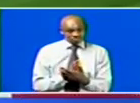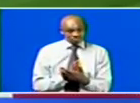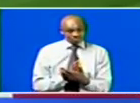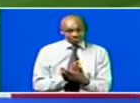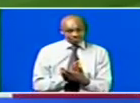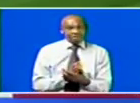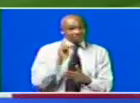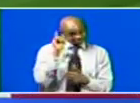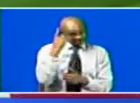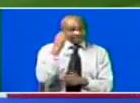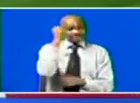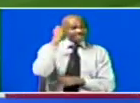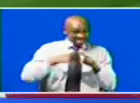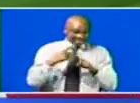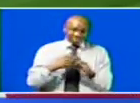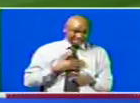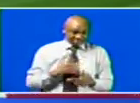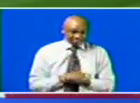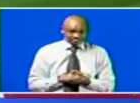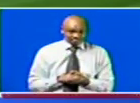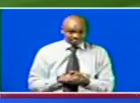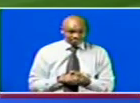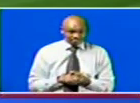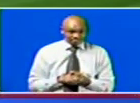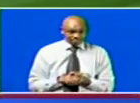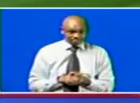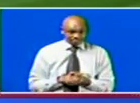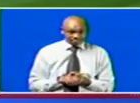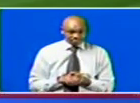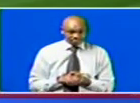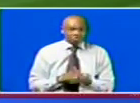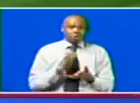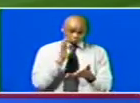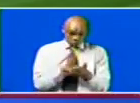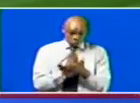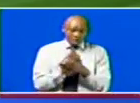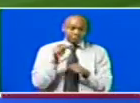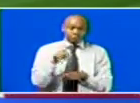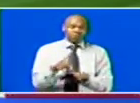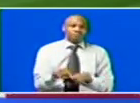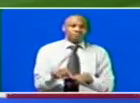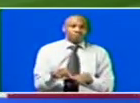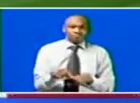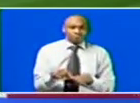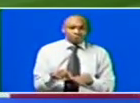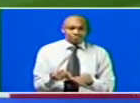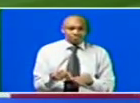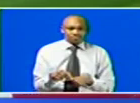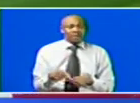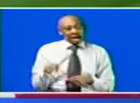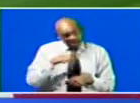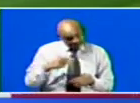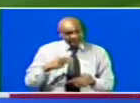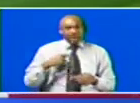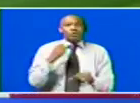in the first 5 years of our devolution is still true today. What remains of us is to